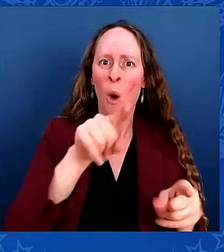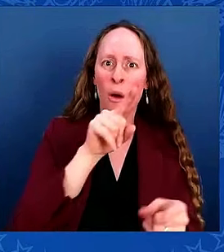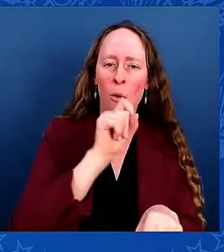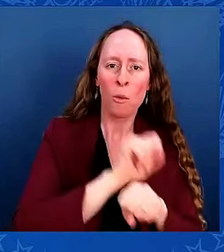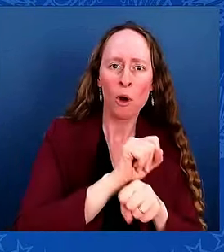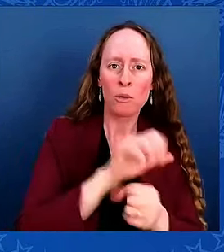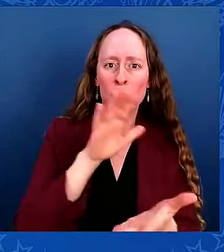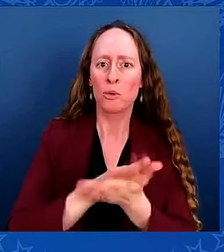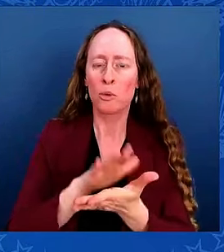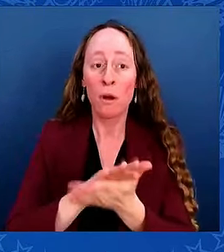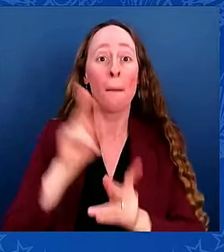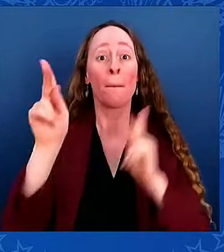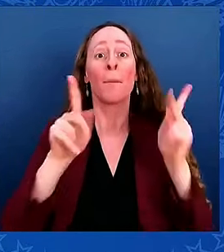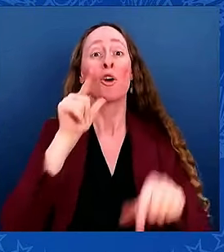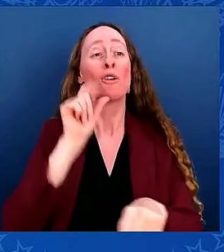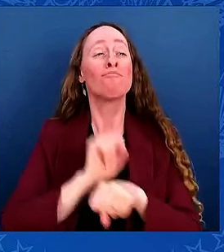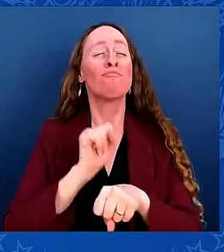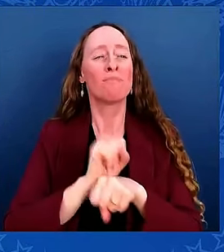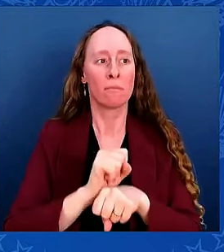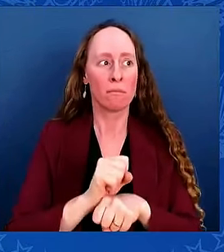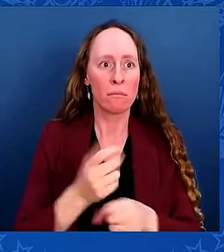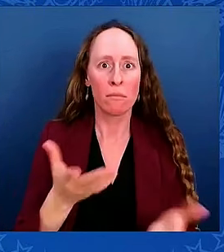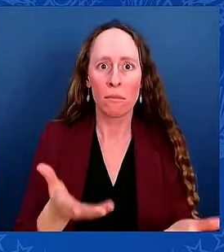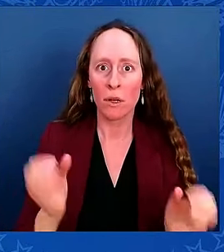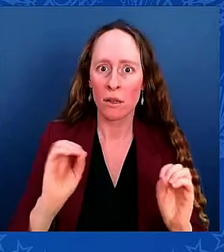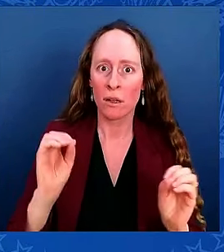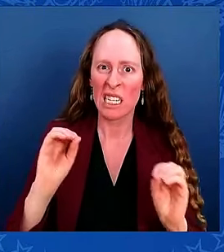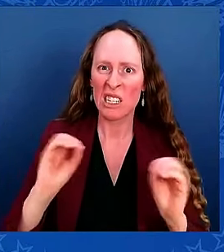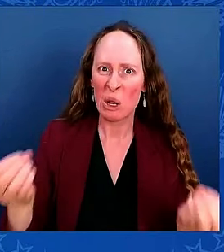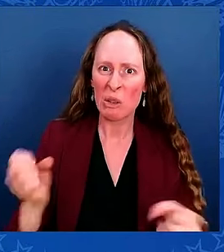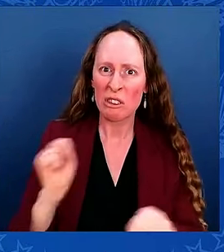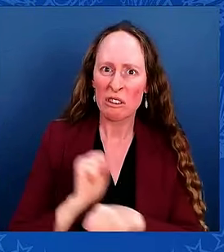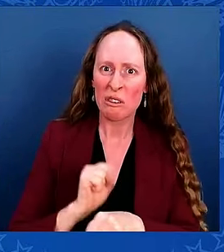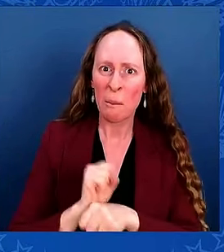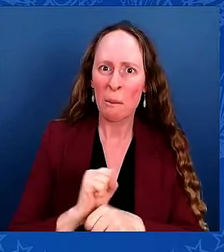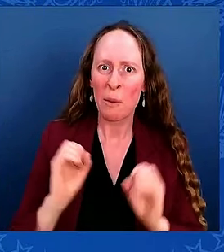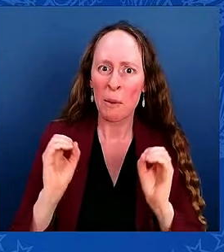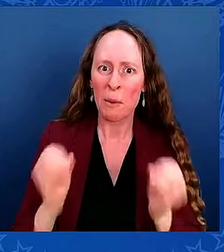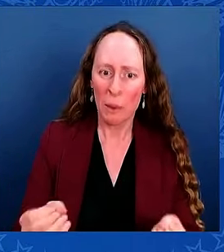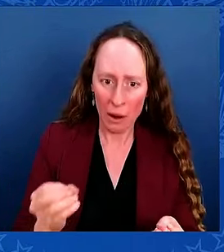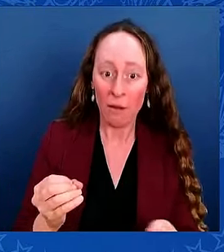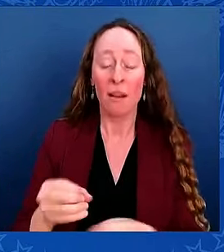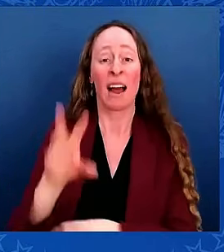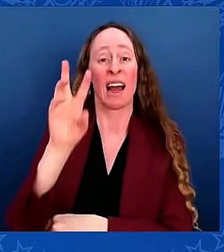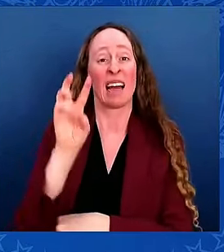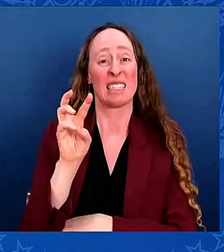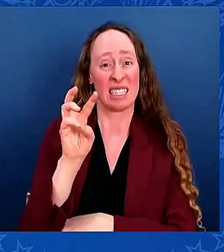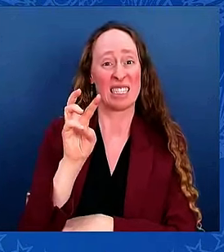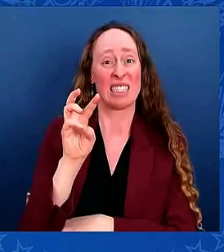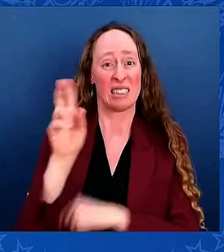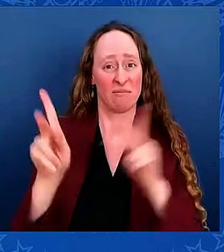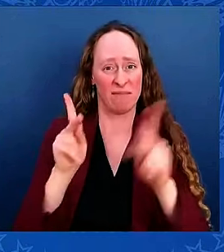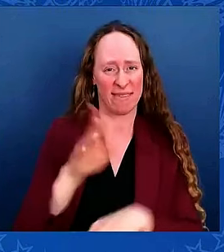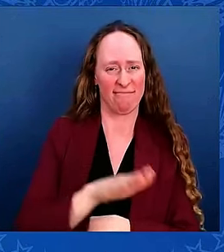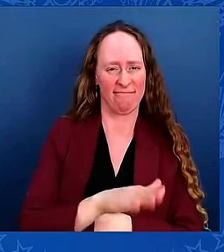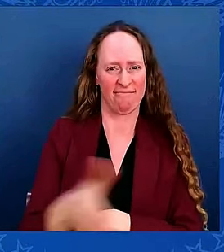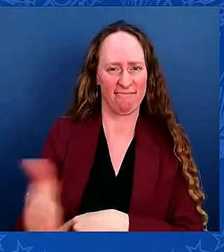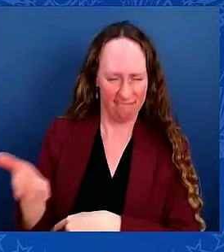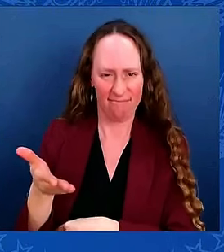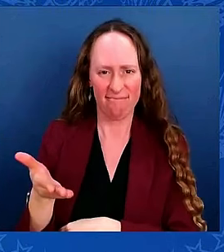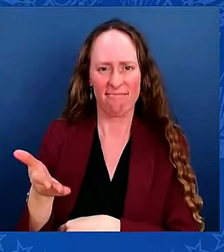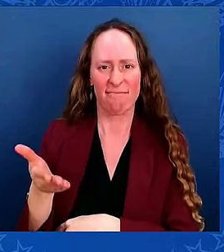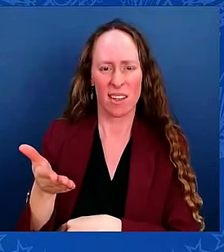killed in the process. All were Marylanders, hard-working, strong, and selfless. I remember their